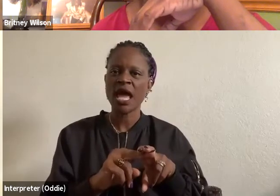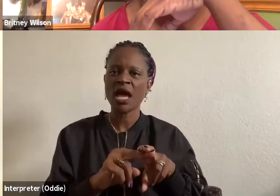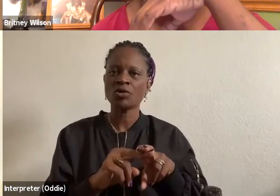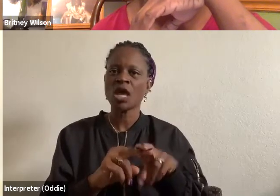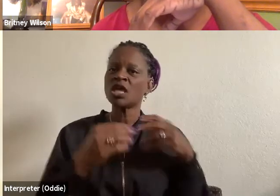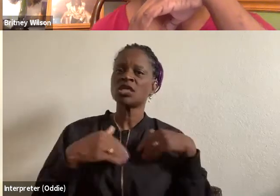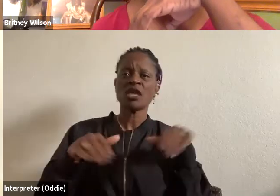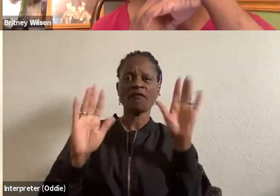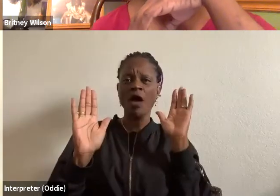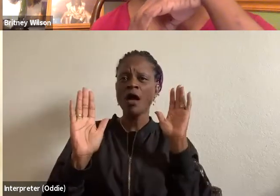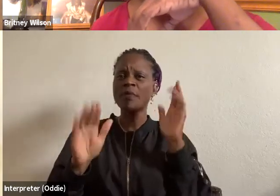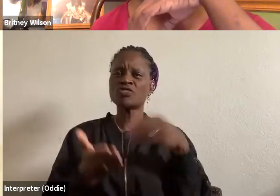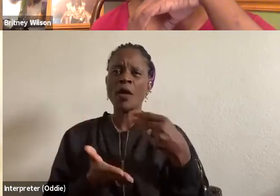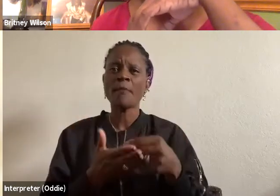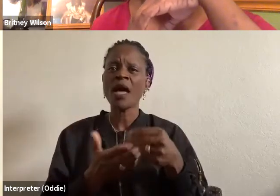too.